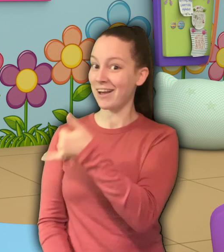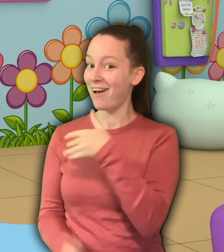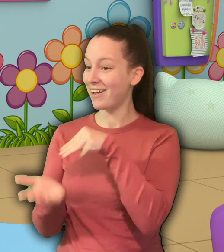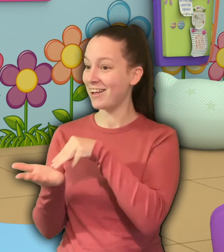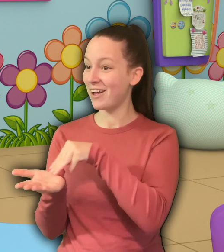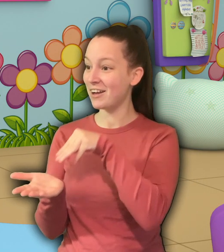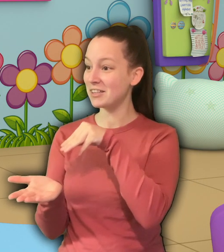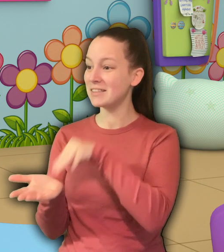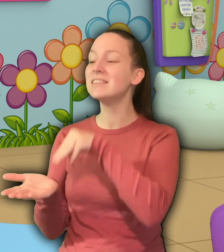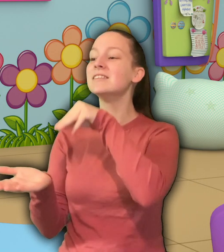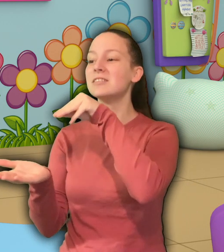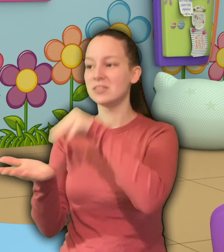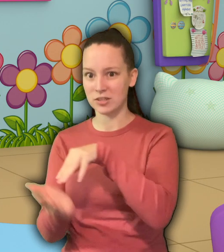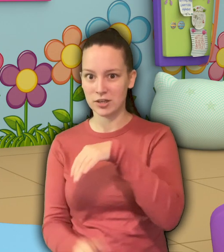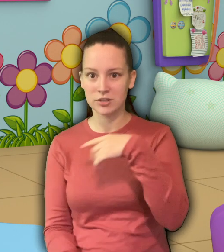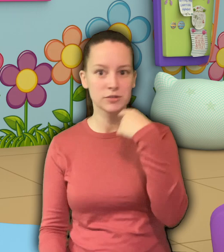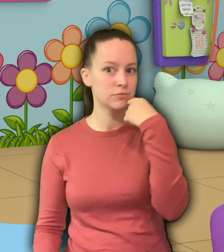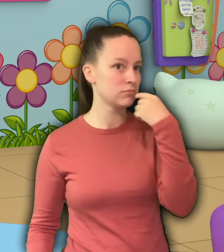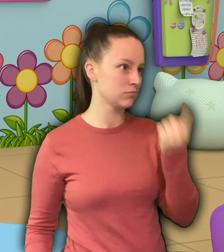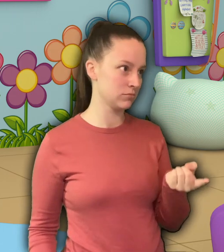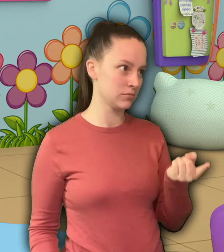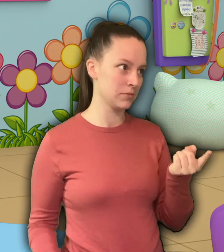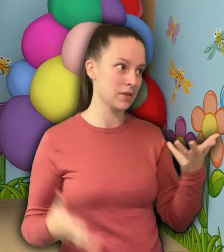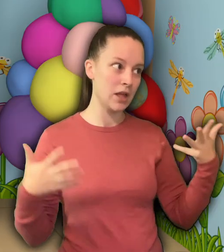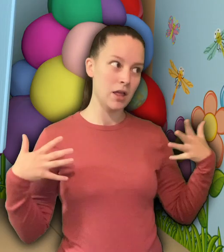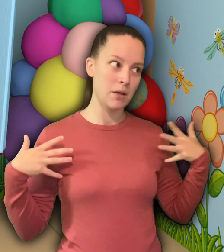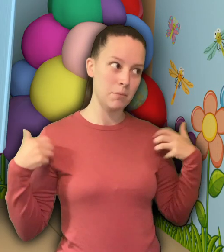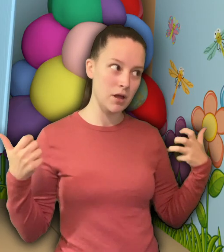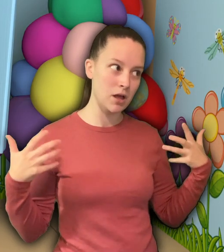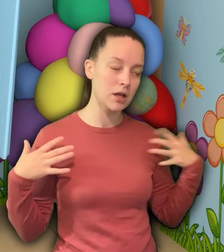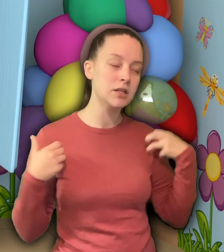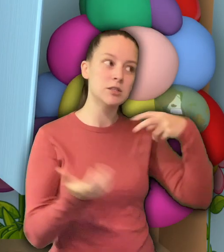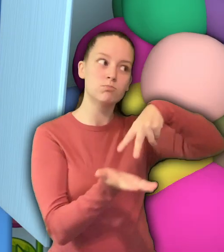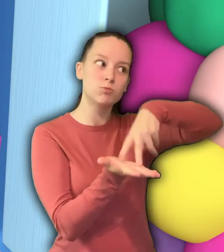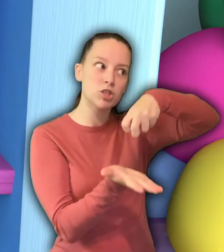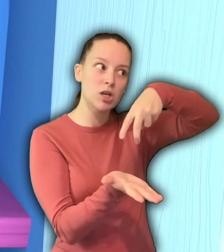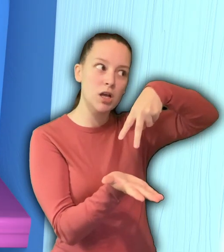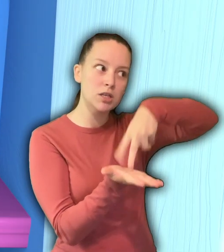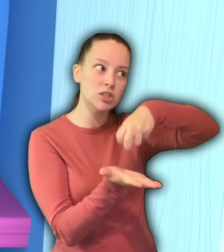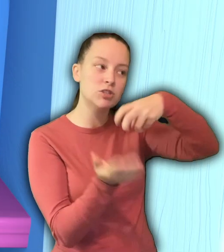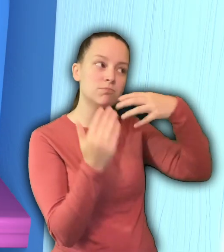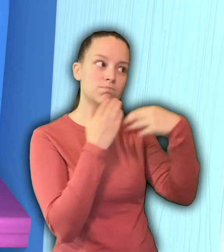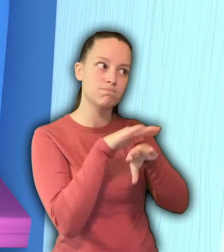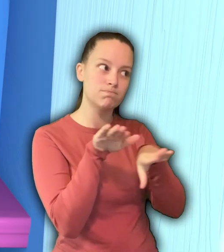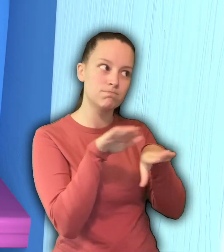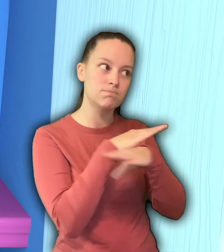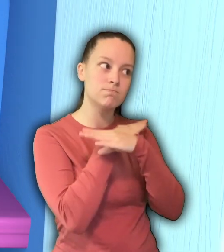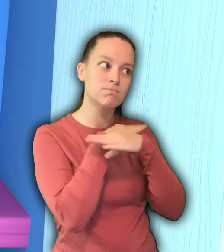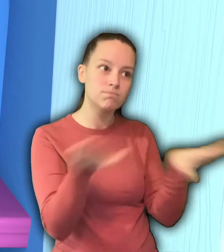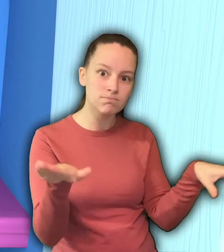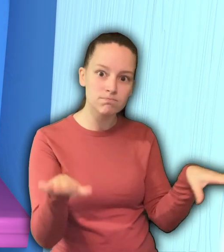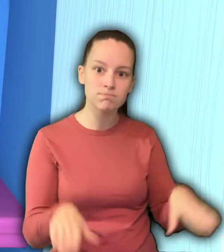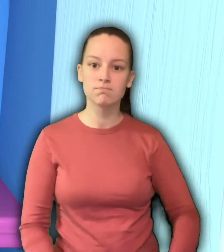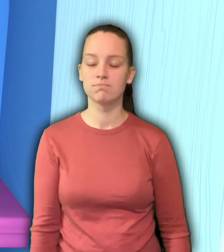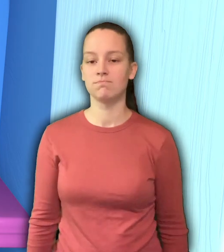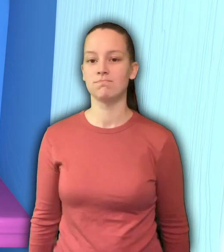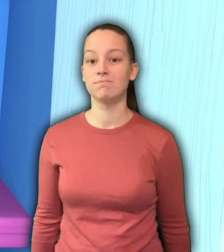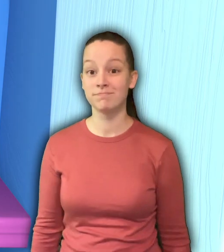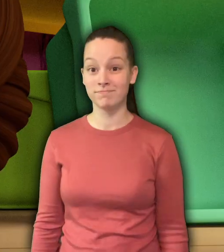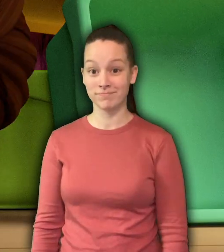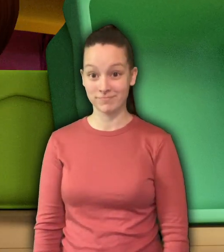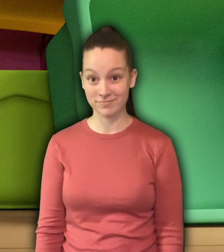So Mama called the doctor and the doctor said, no more monkeys jumping on the